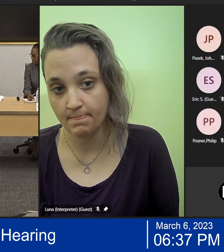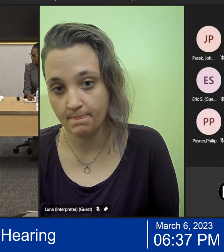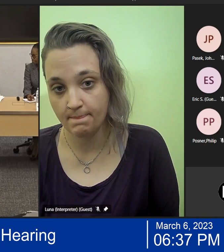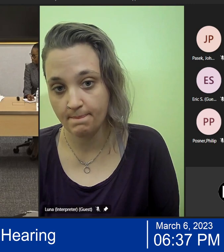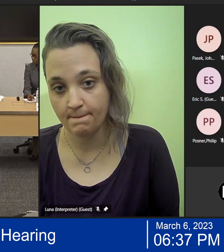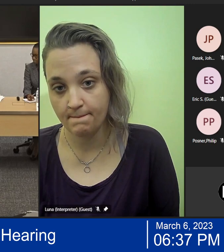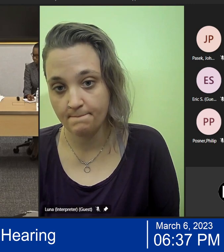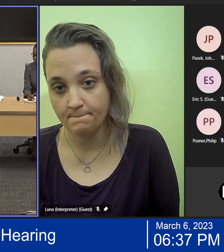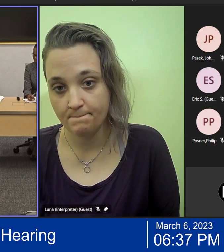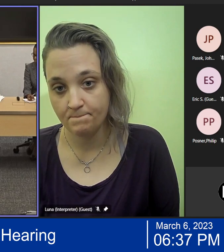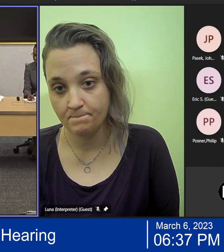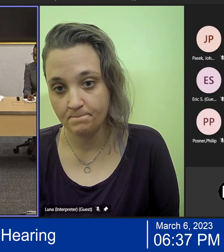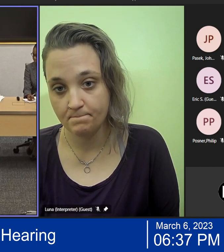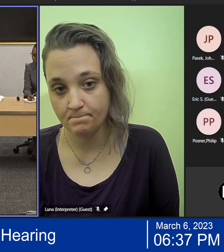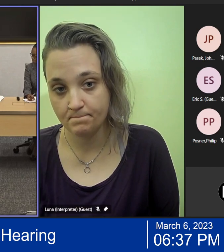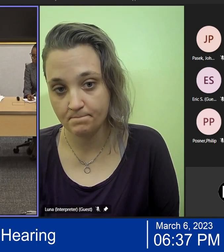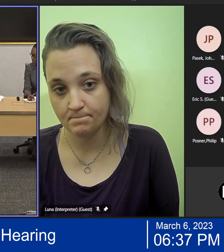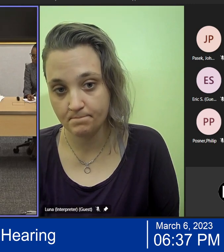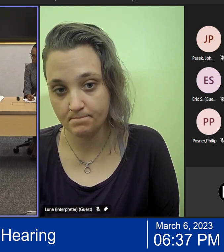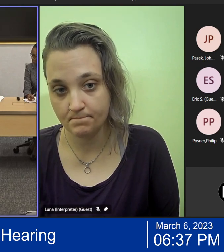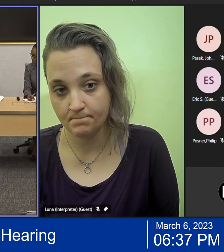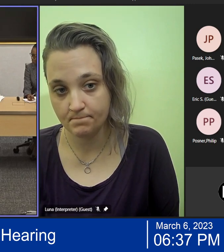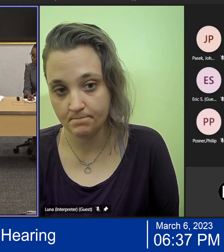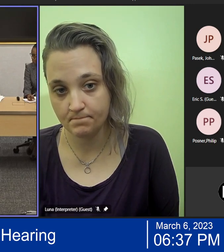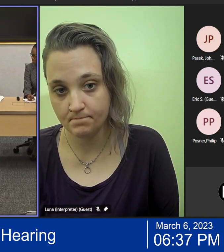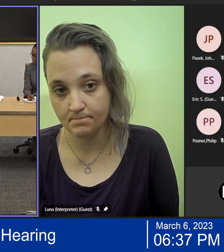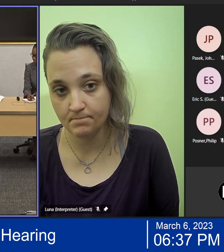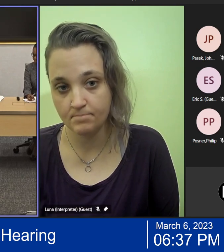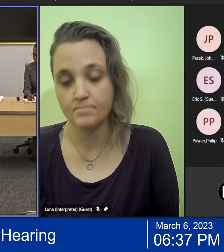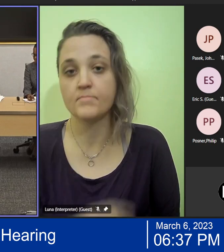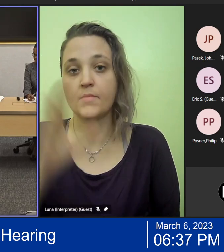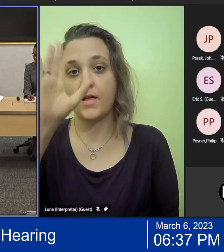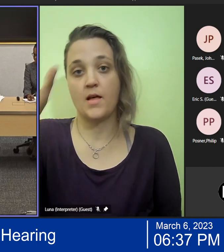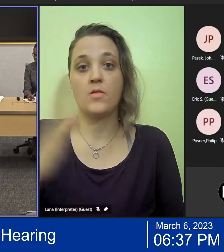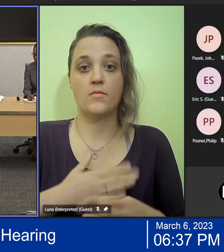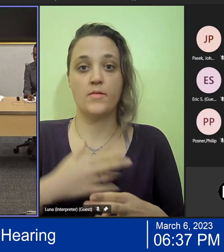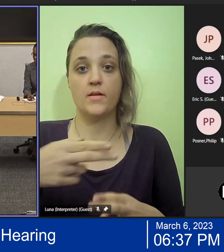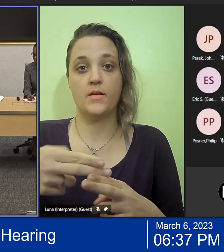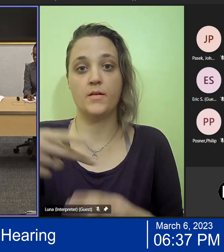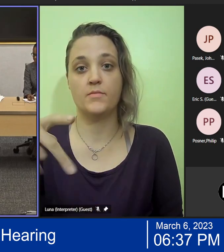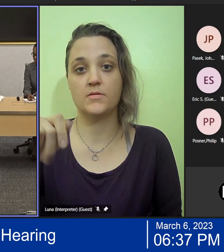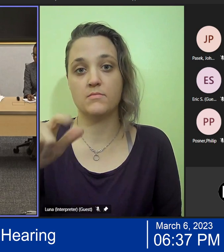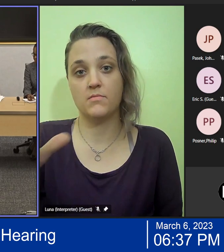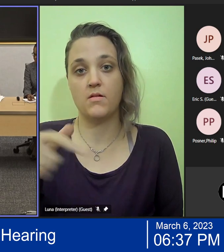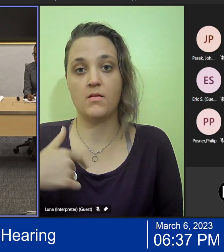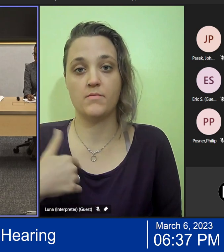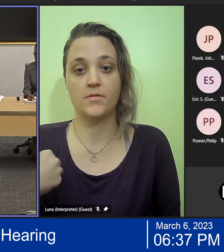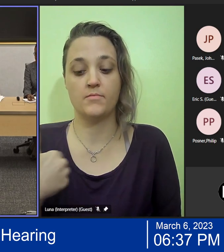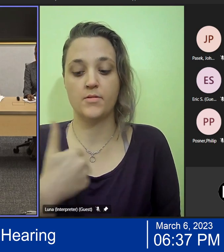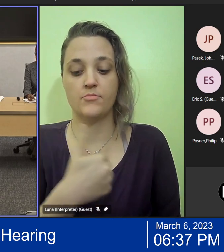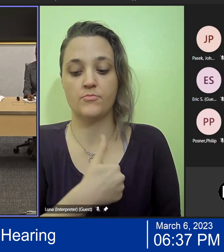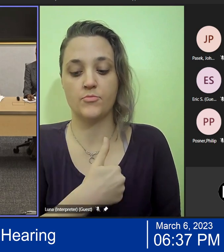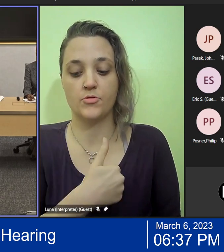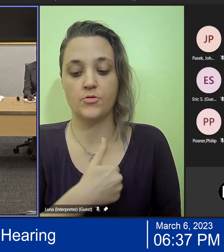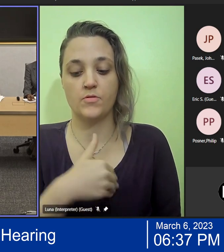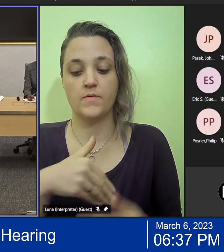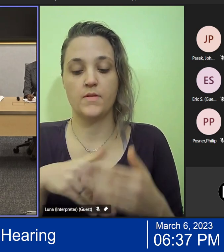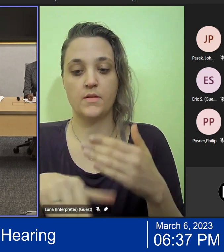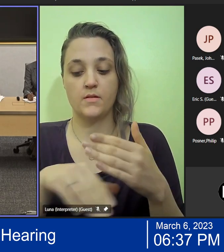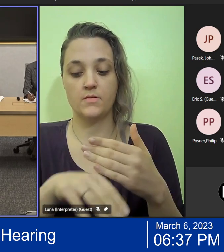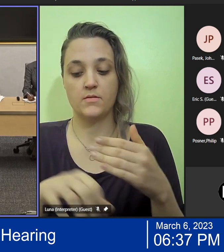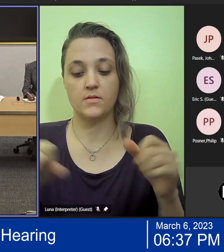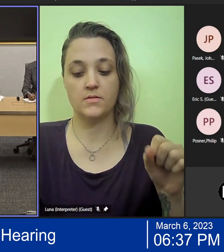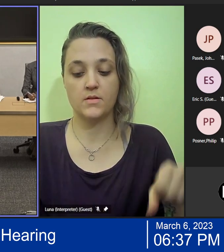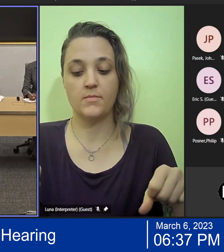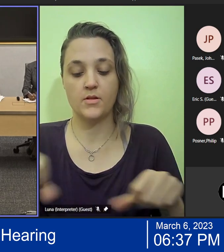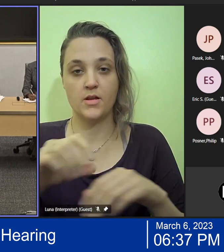All right. Hello, my name is Paul Somerfort, and I'm a member